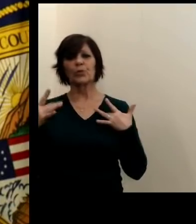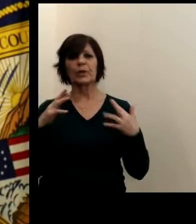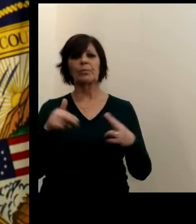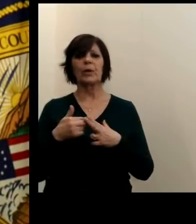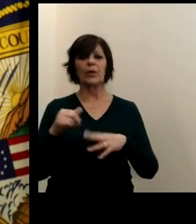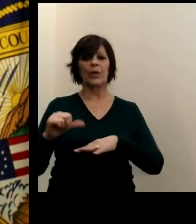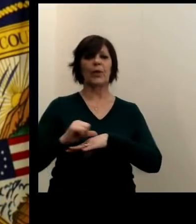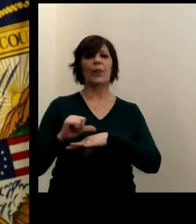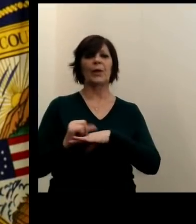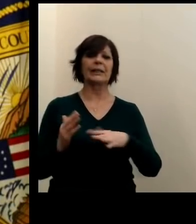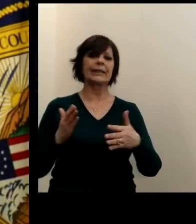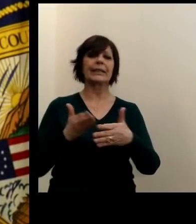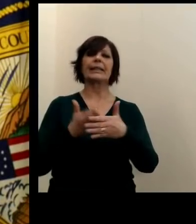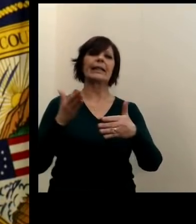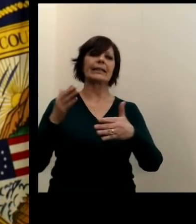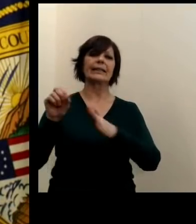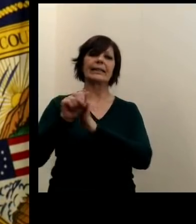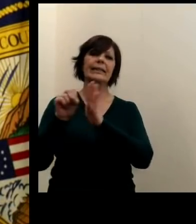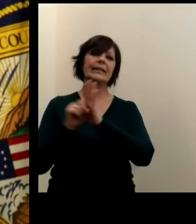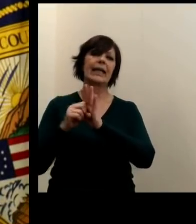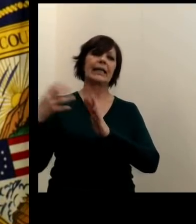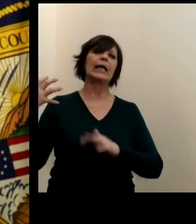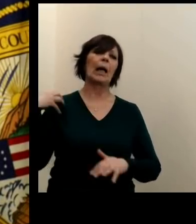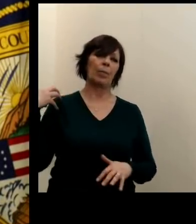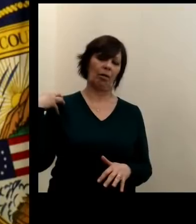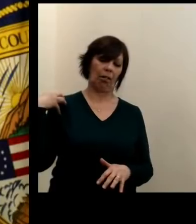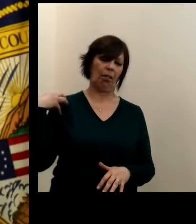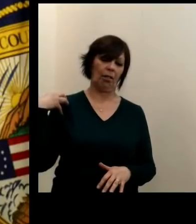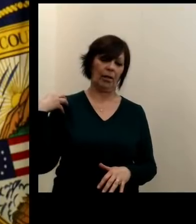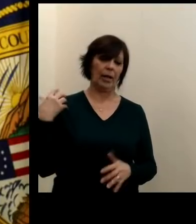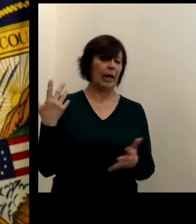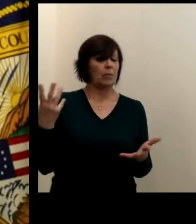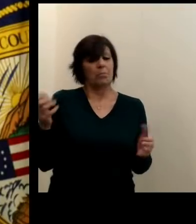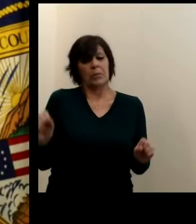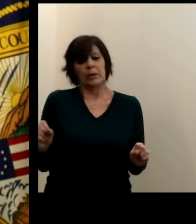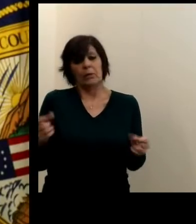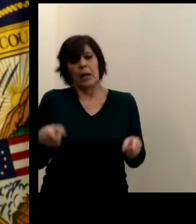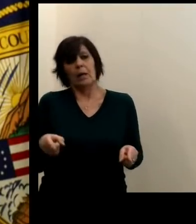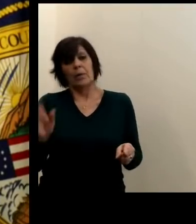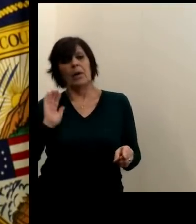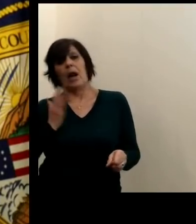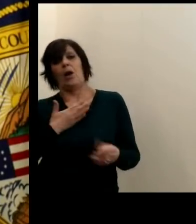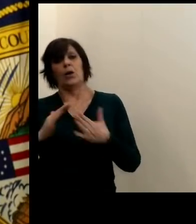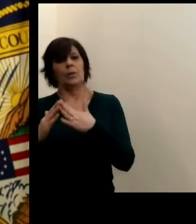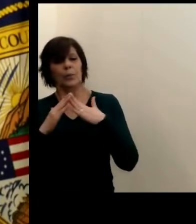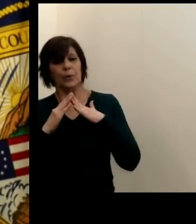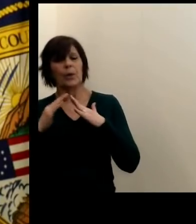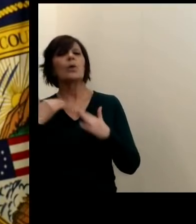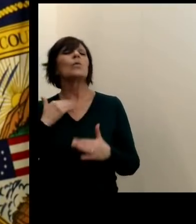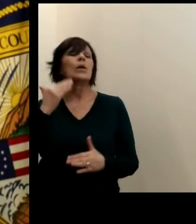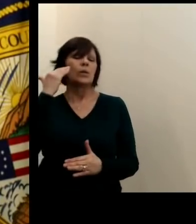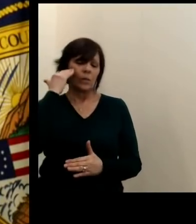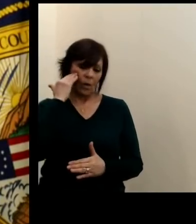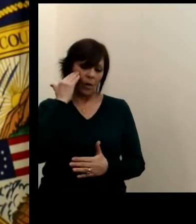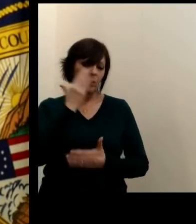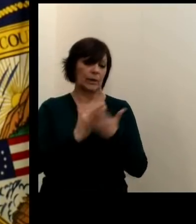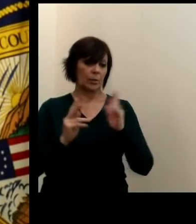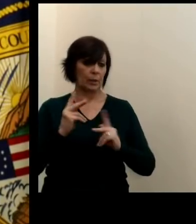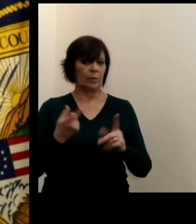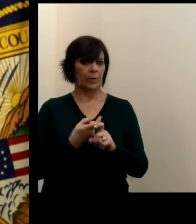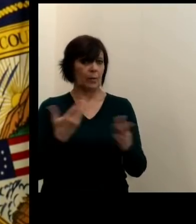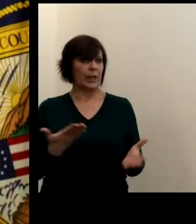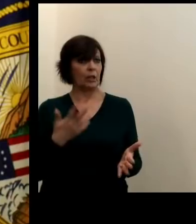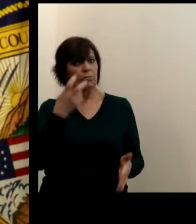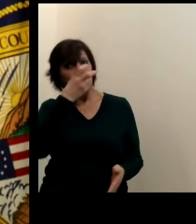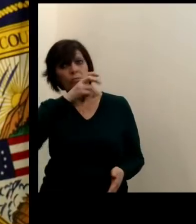threats against state capitals and what potentially could happen in our own community. We do know that there were individuals who traveled